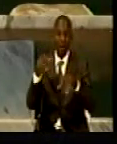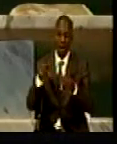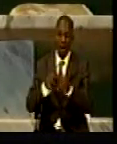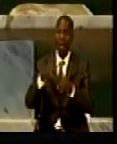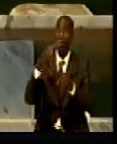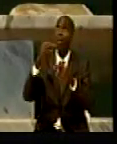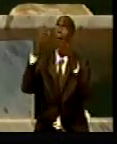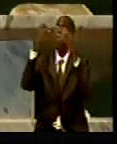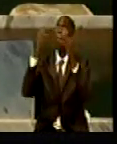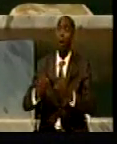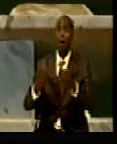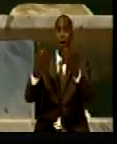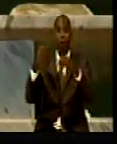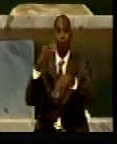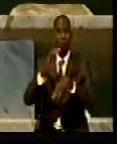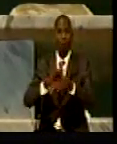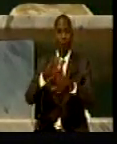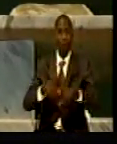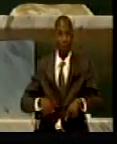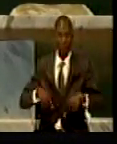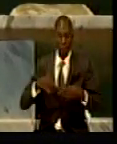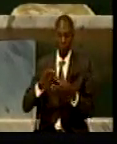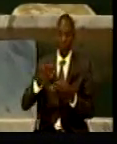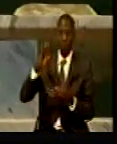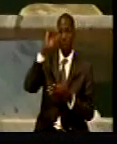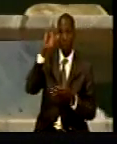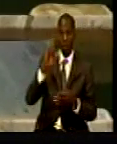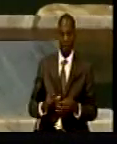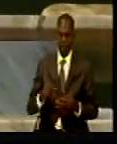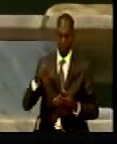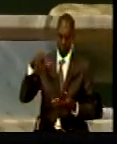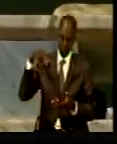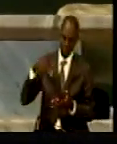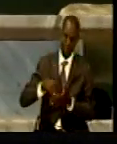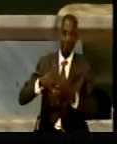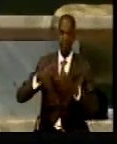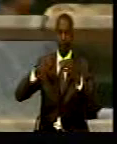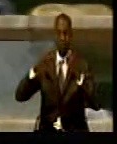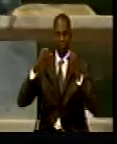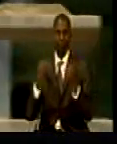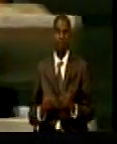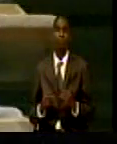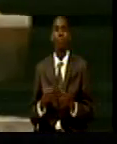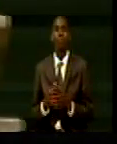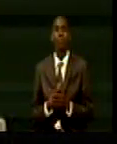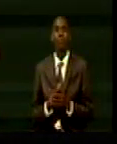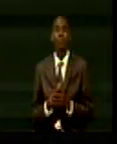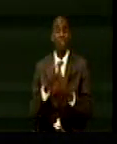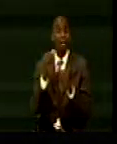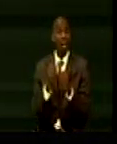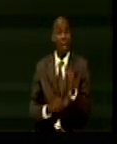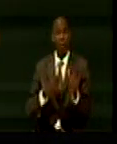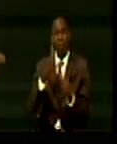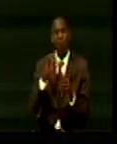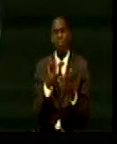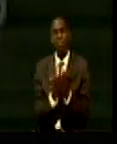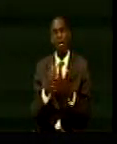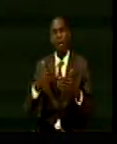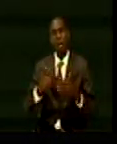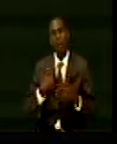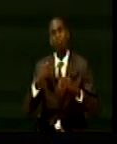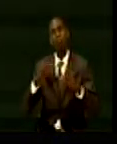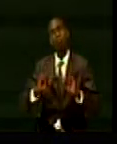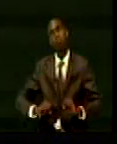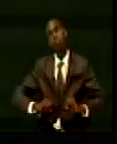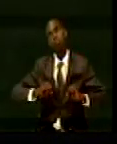your life, spiritually, stand fast. Everyone that has given himself, herself to